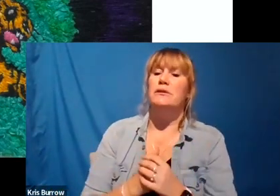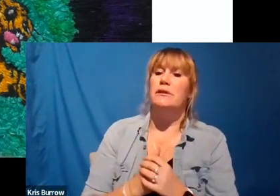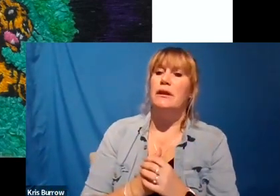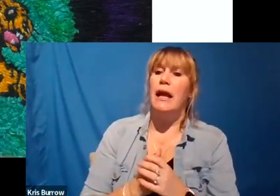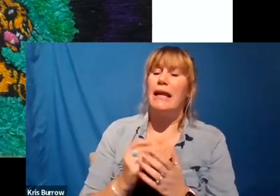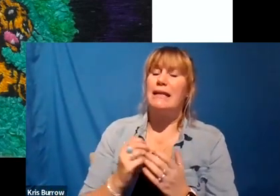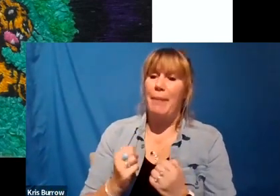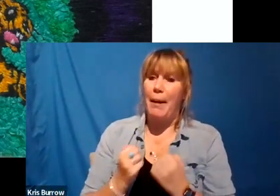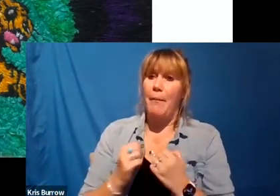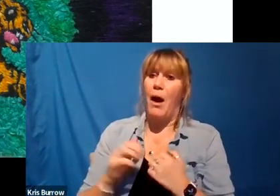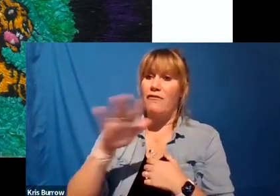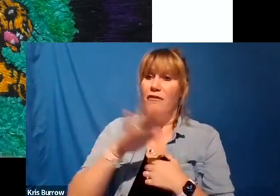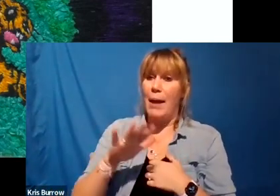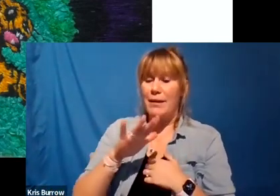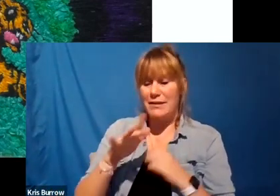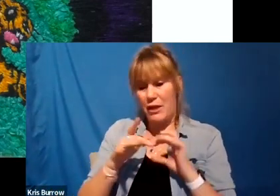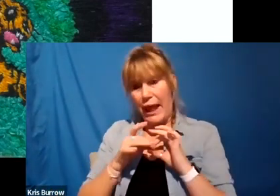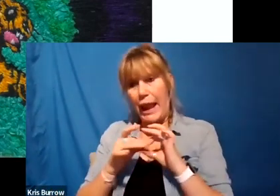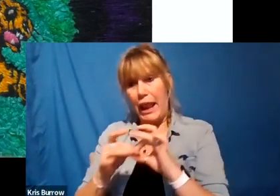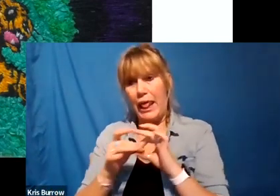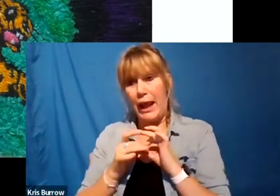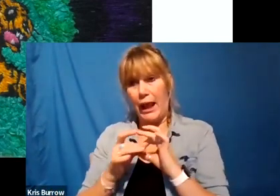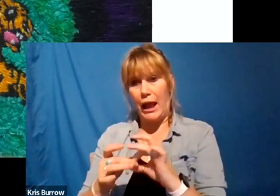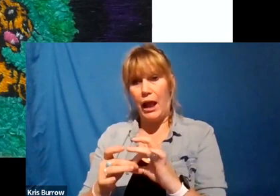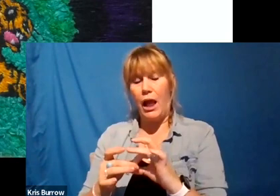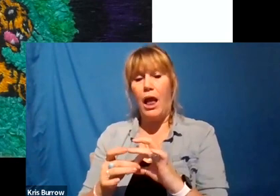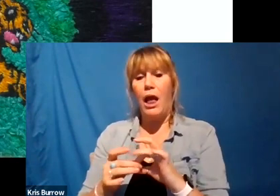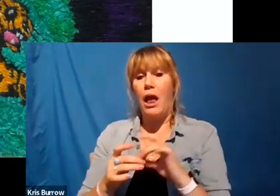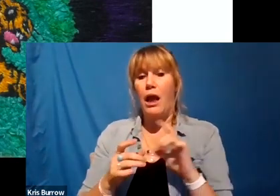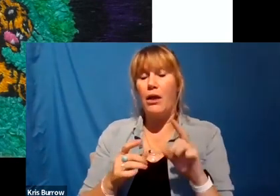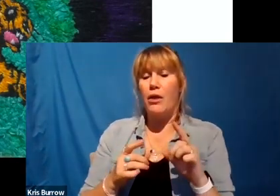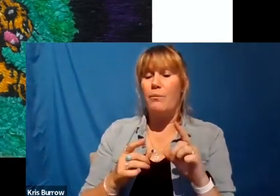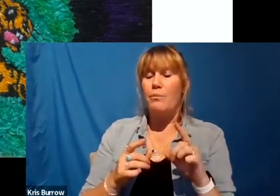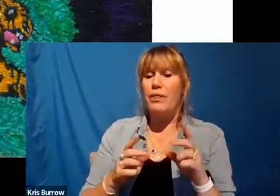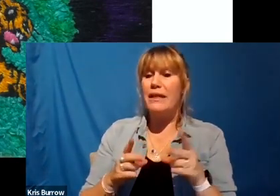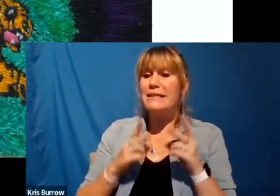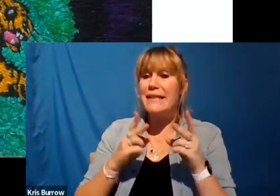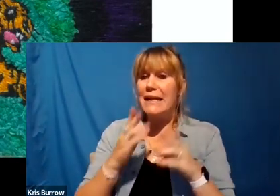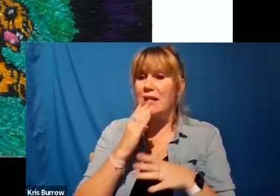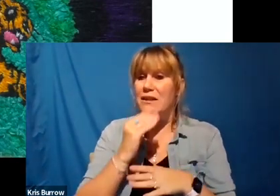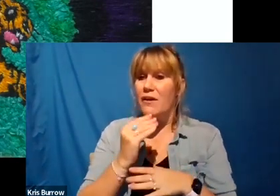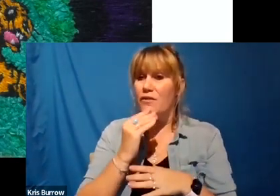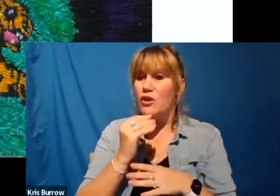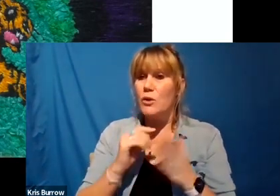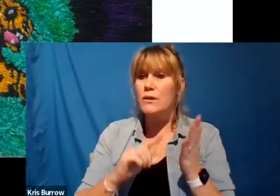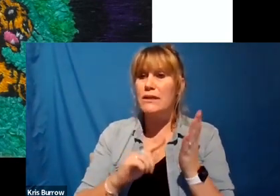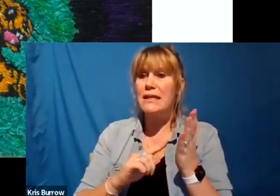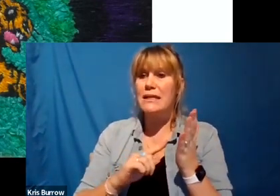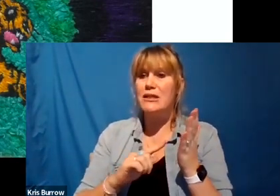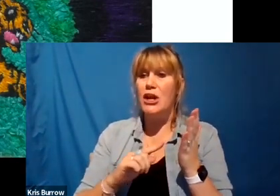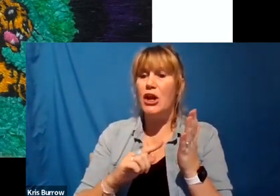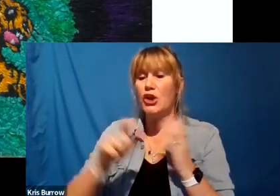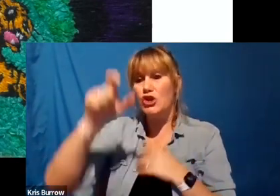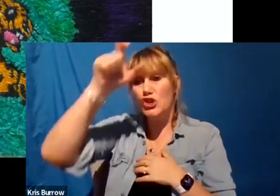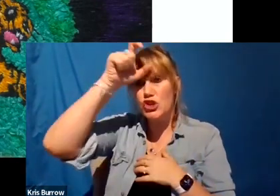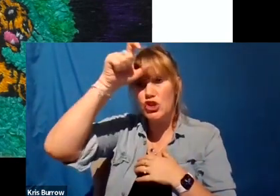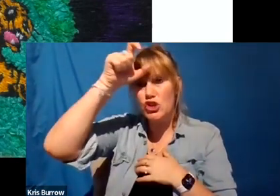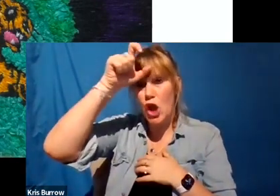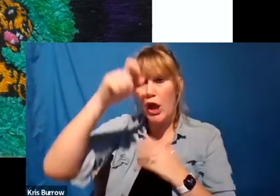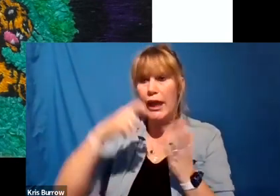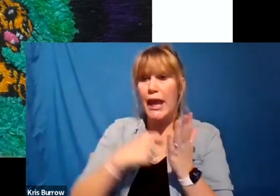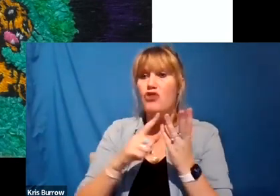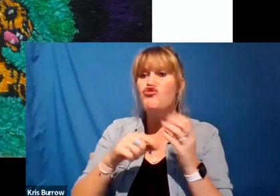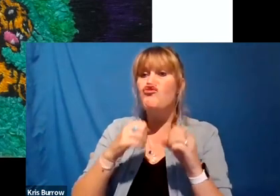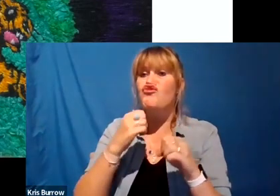So there's a nice link there. The technique I've used to make the rug is turkey rug stitch. So you make lots and lots of